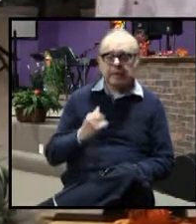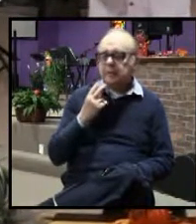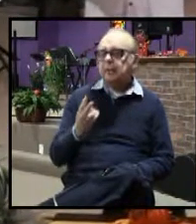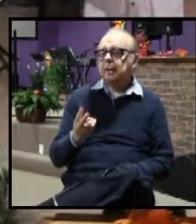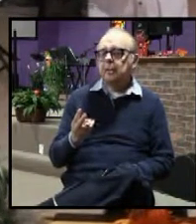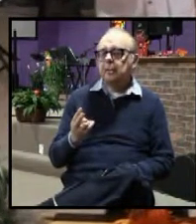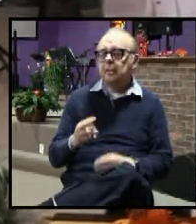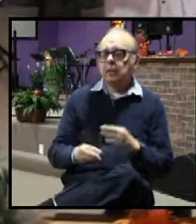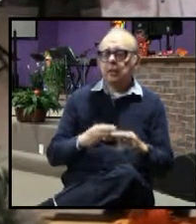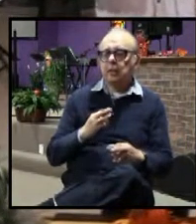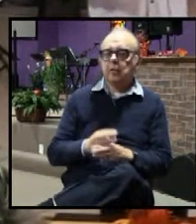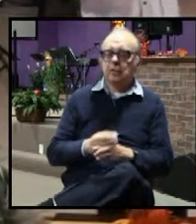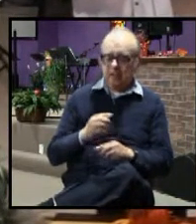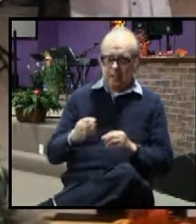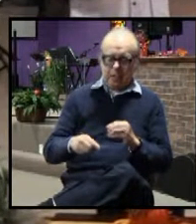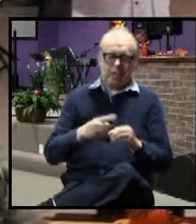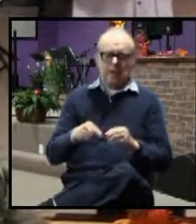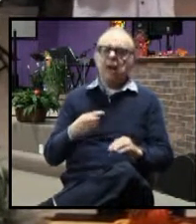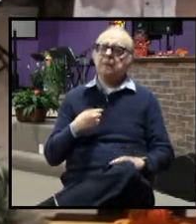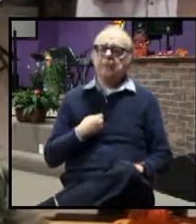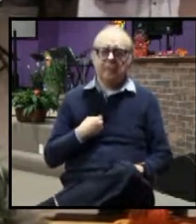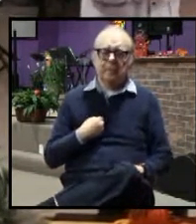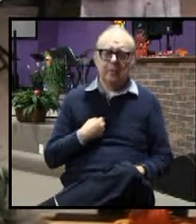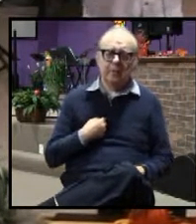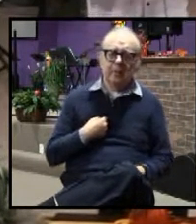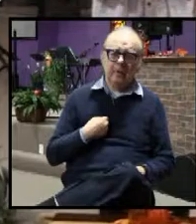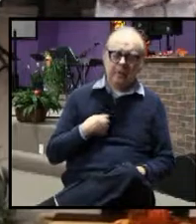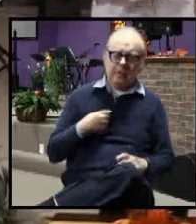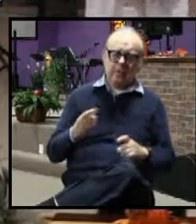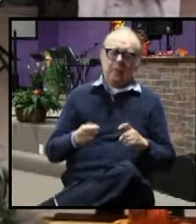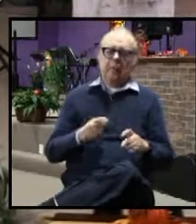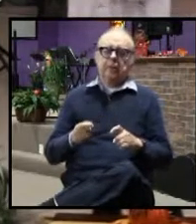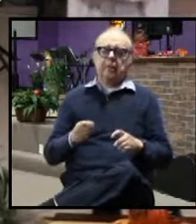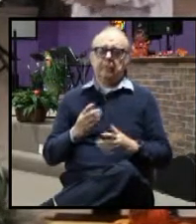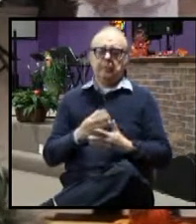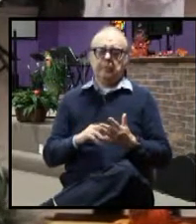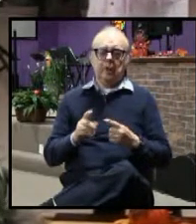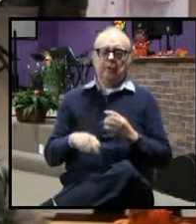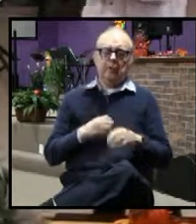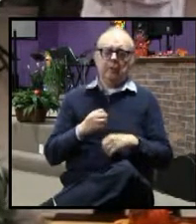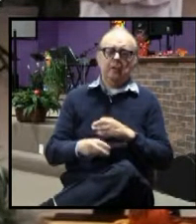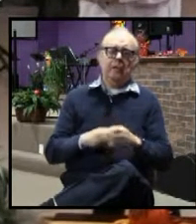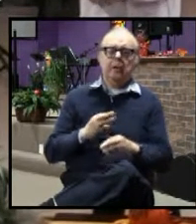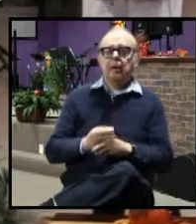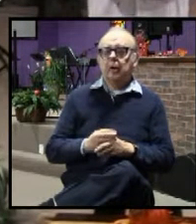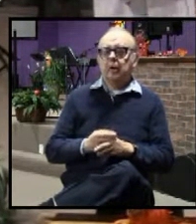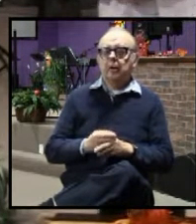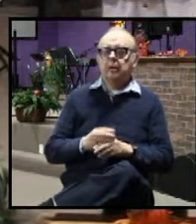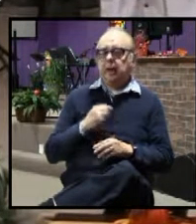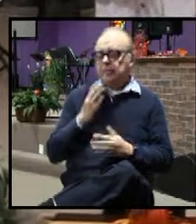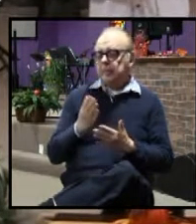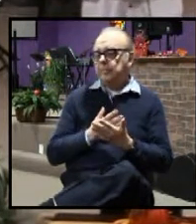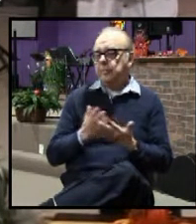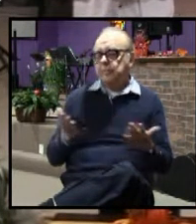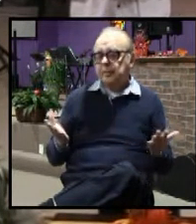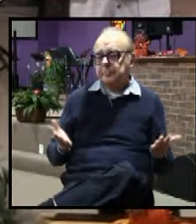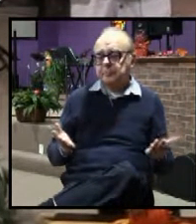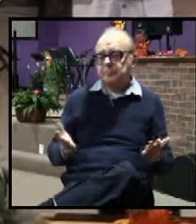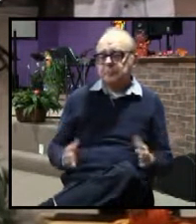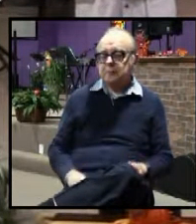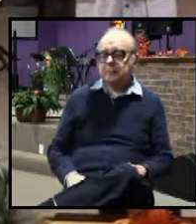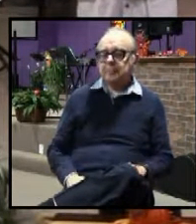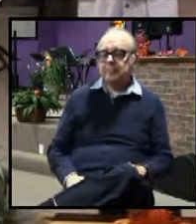Because you see, the world revolves around me. I control this aspect of the world or that aspect of the world. Can I tell y'all